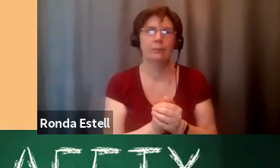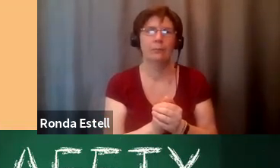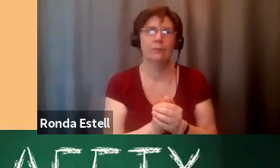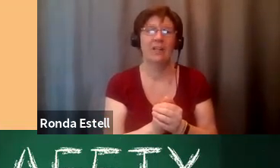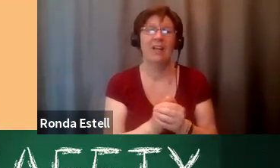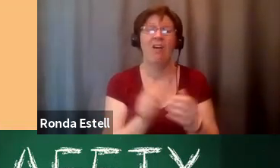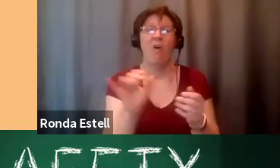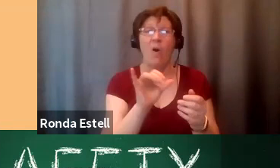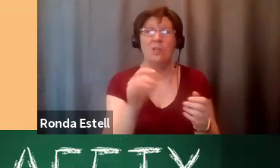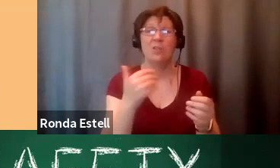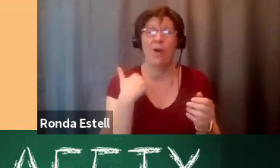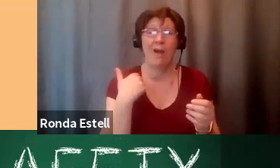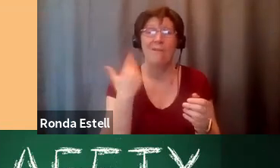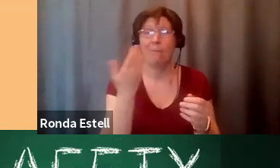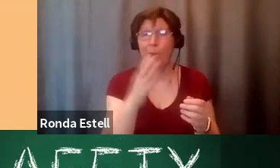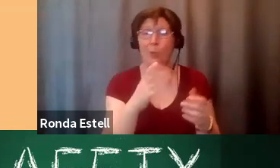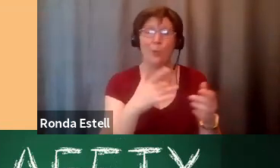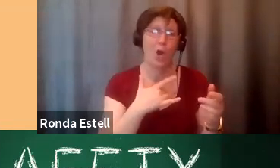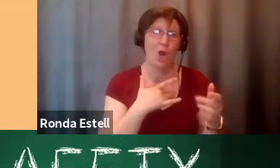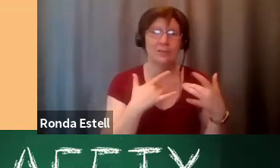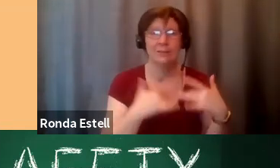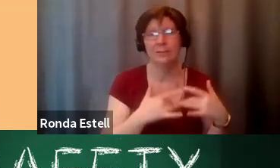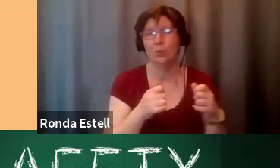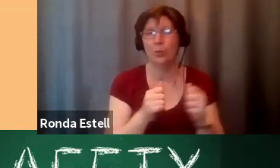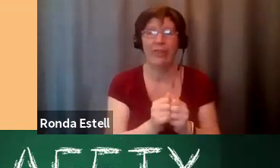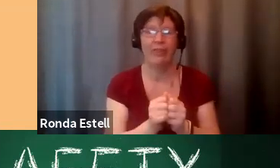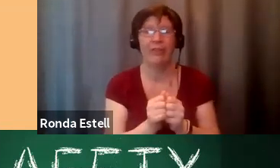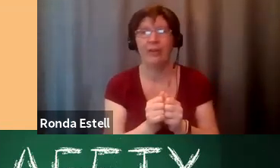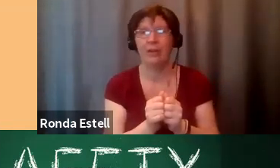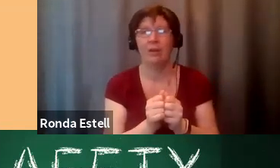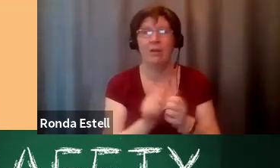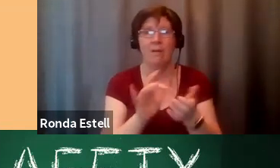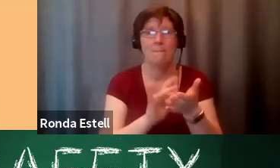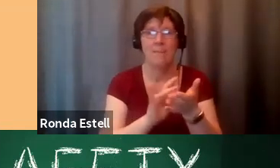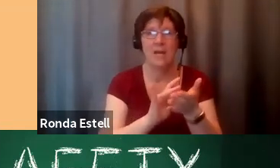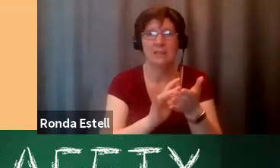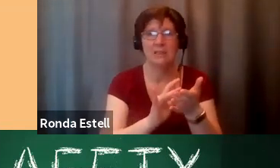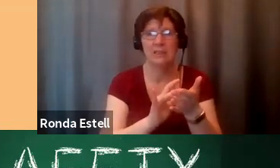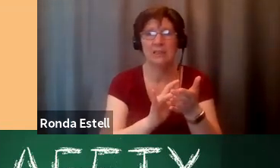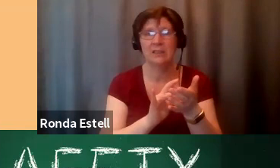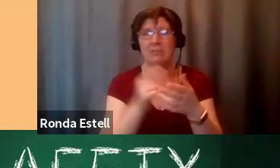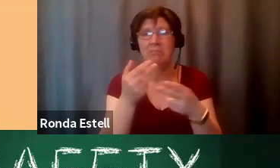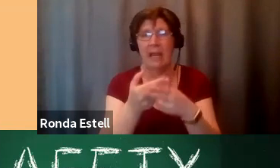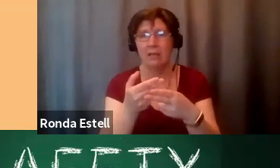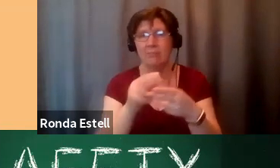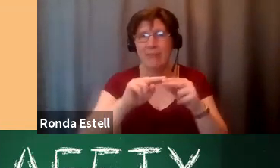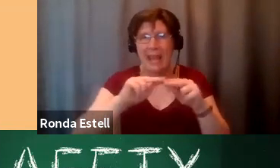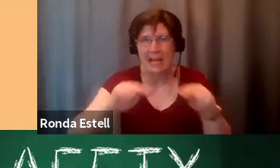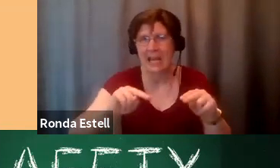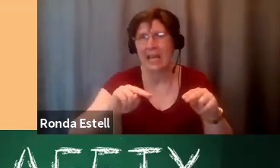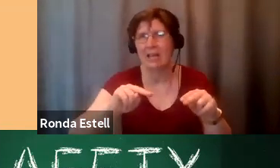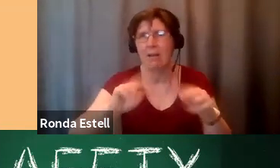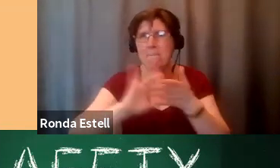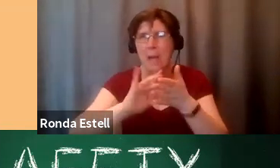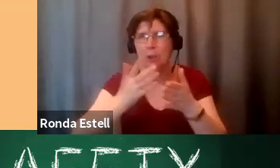And then there's a little blue heart with medicine around it, Band-Aid around it. all this